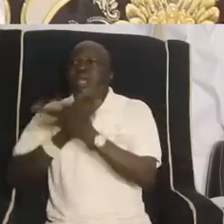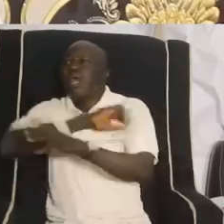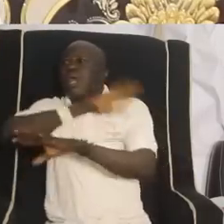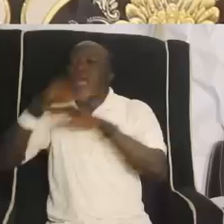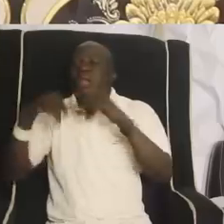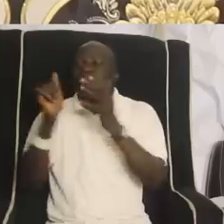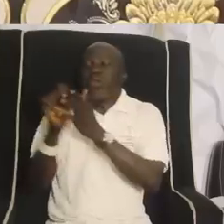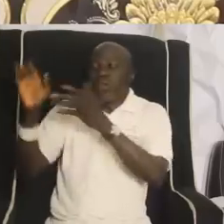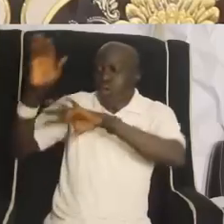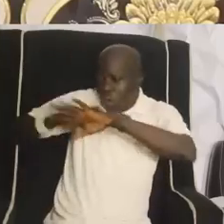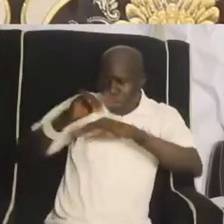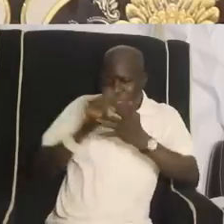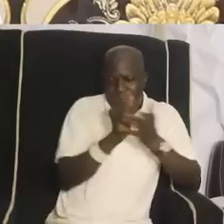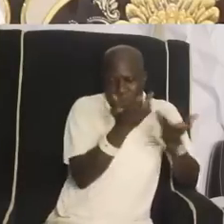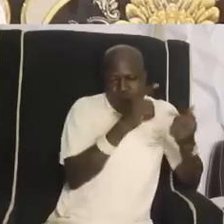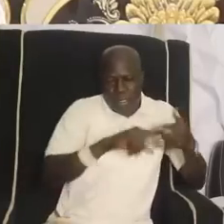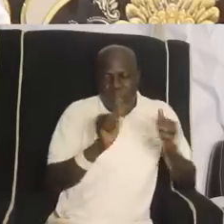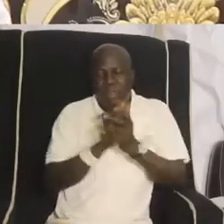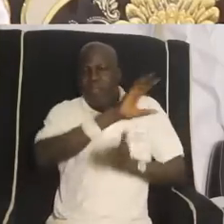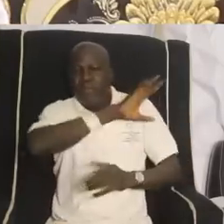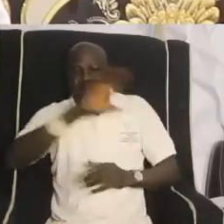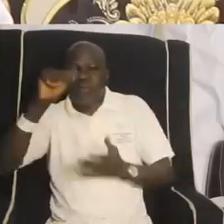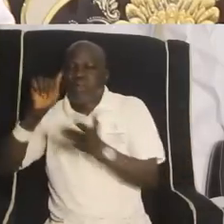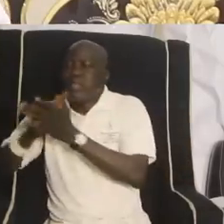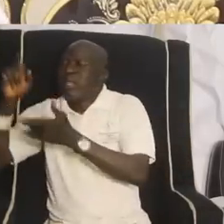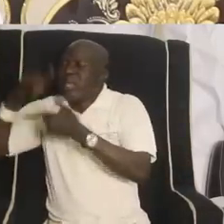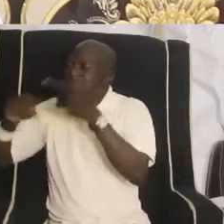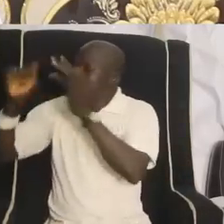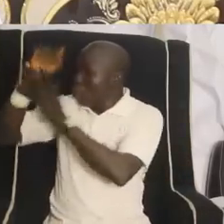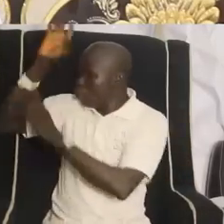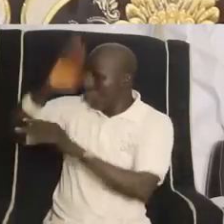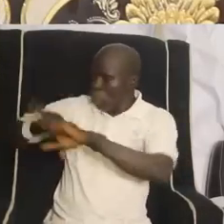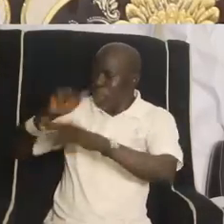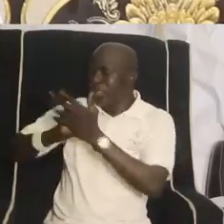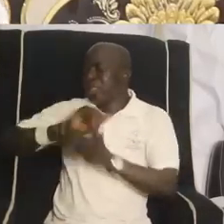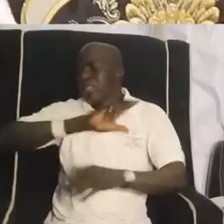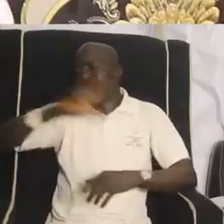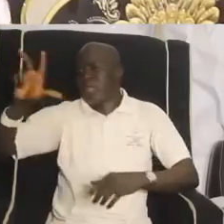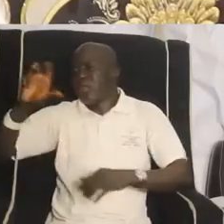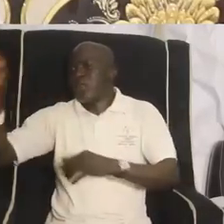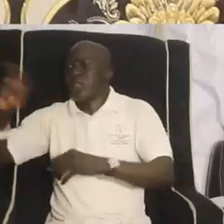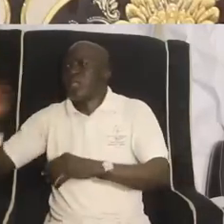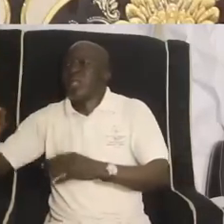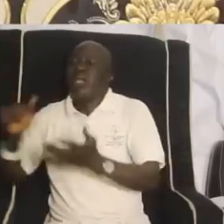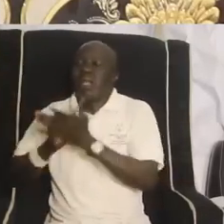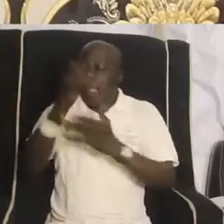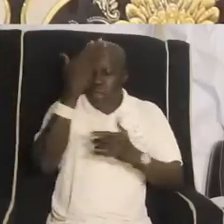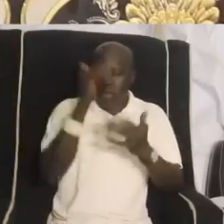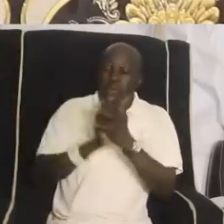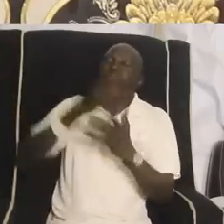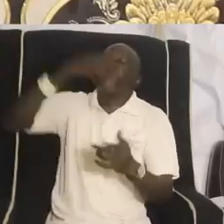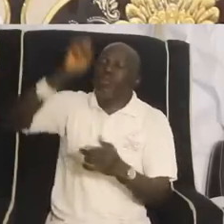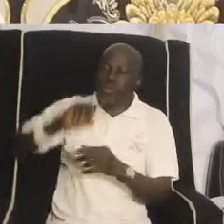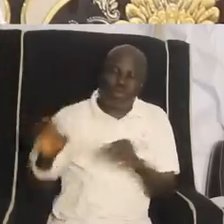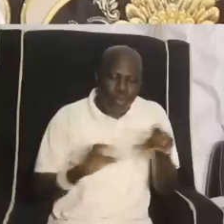to ori gba 500. She begged because what she I get 500 and the one of 300 no, naira. That is enough for her to do this. Oh, what do them